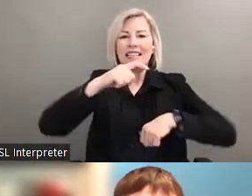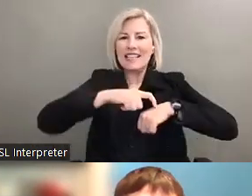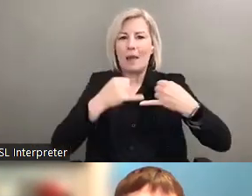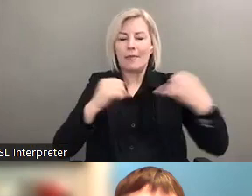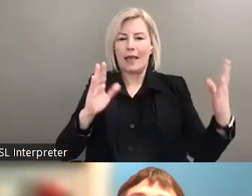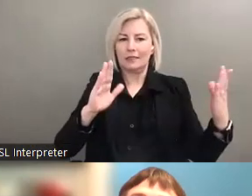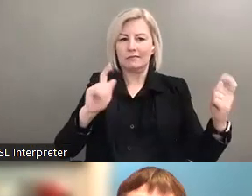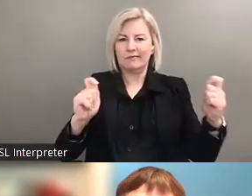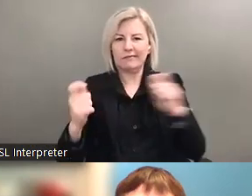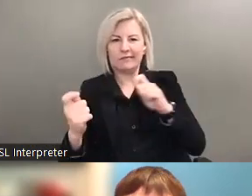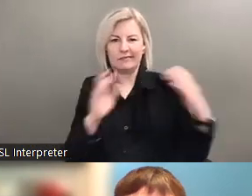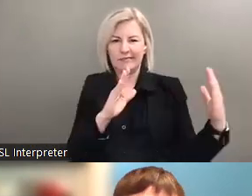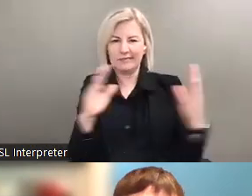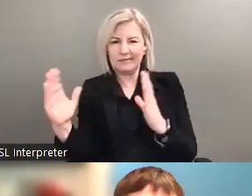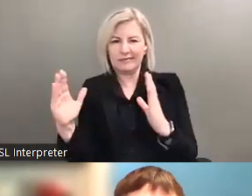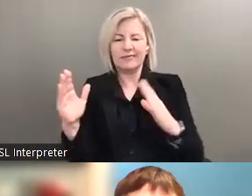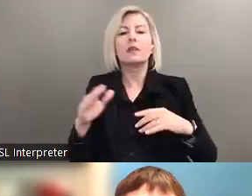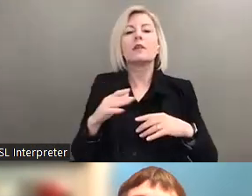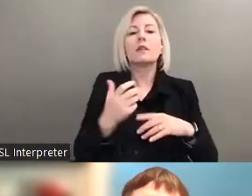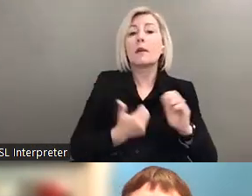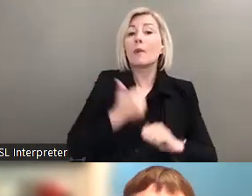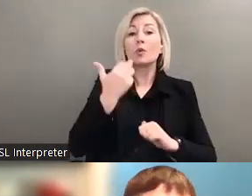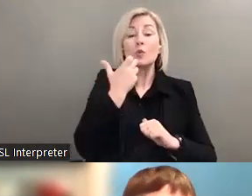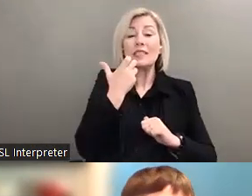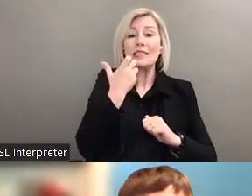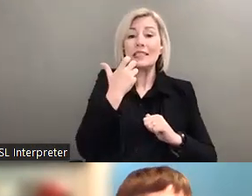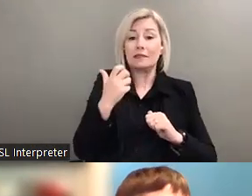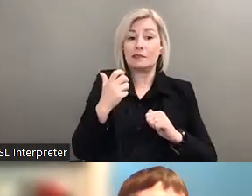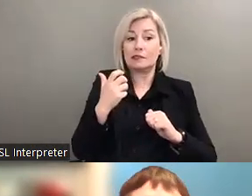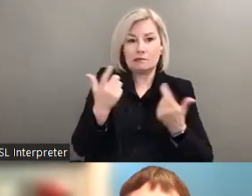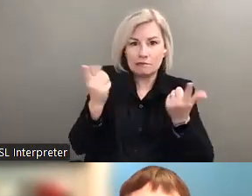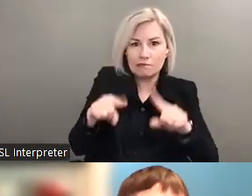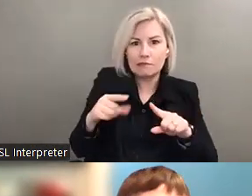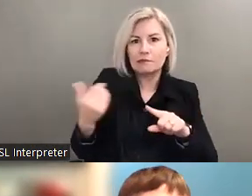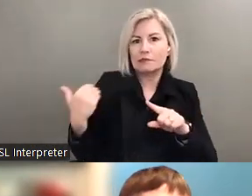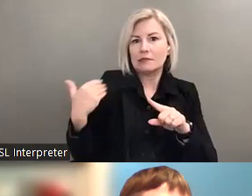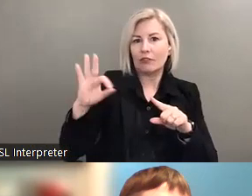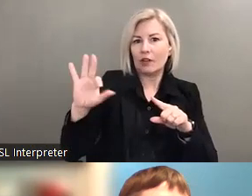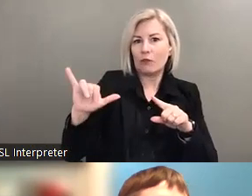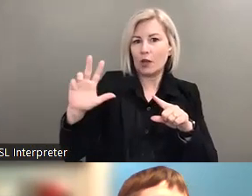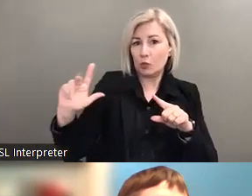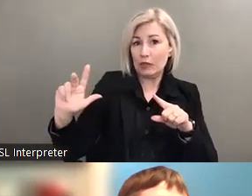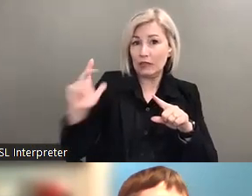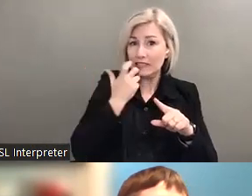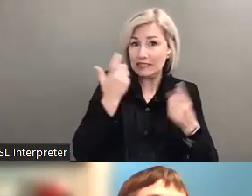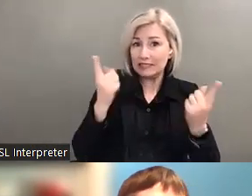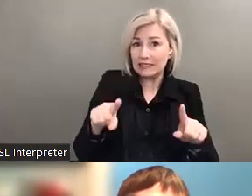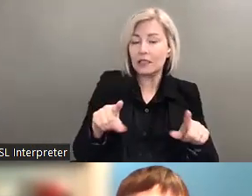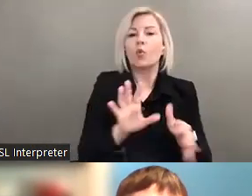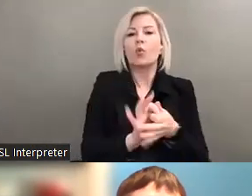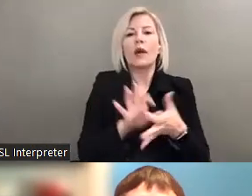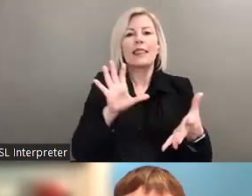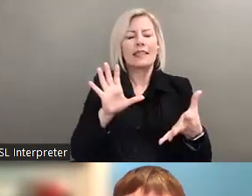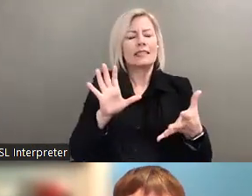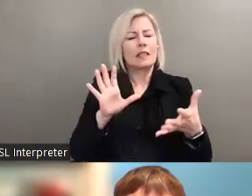program. The most recent ArtsCONNECT cycle, the one we just had last year for FY23, was released much